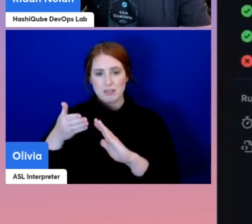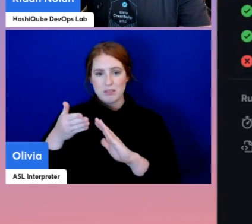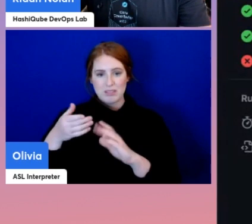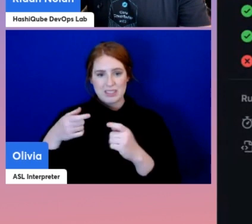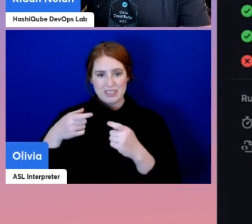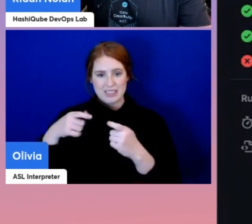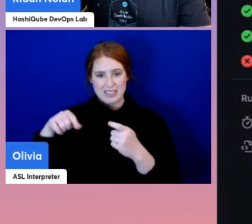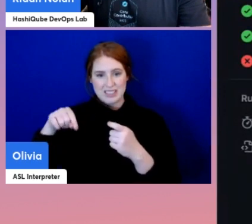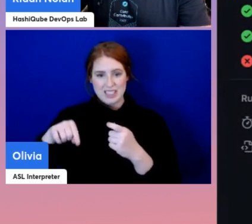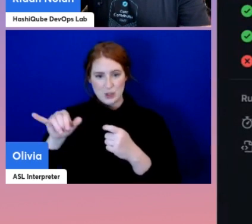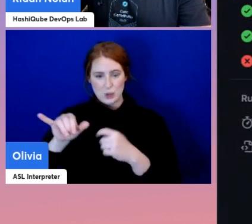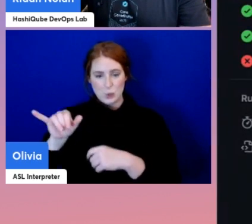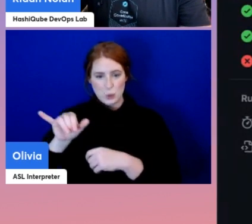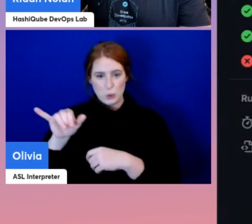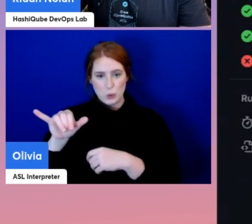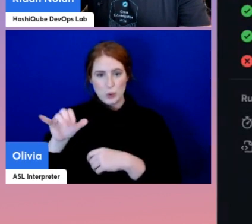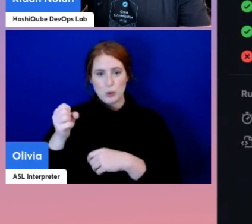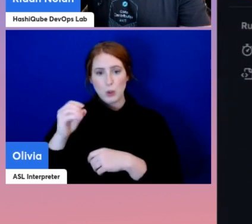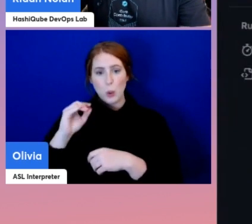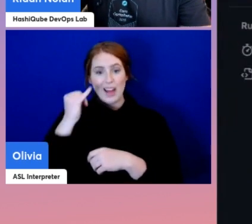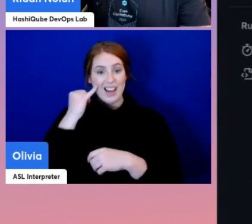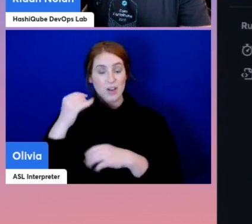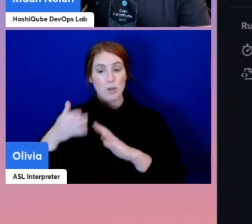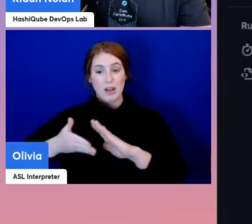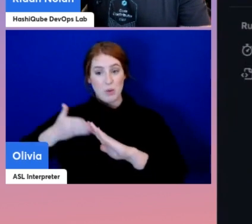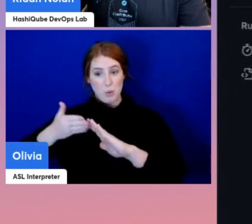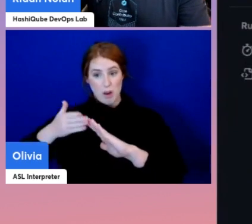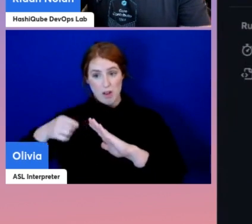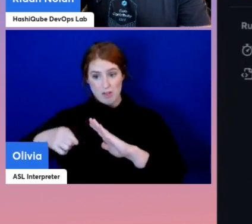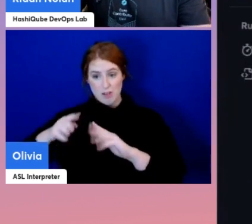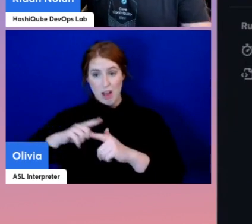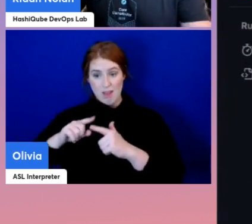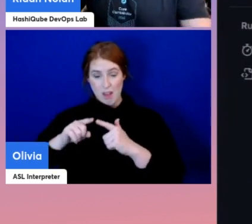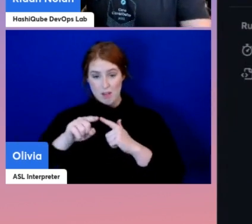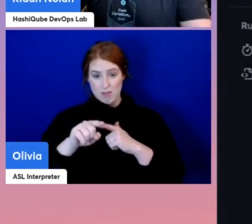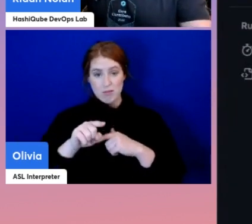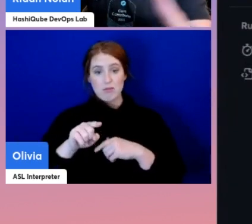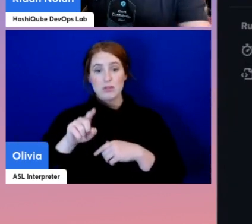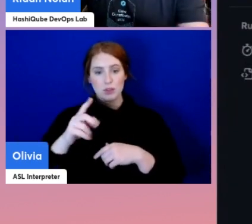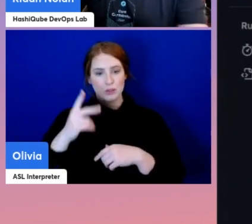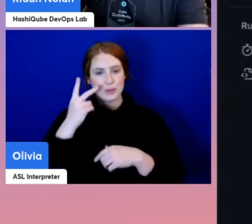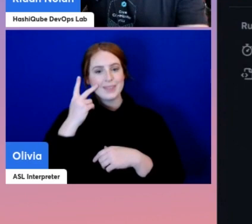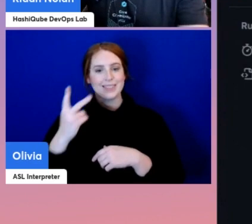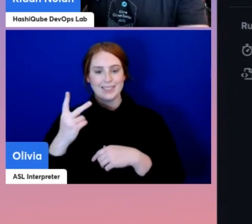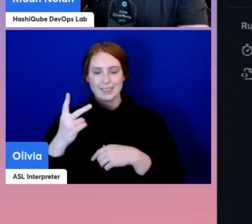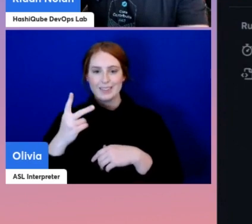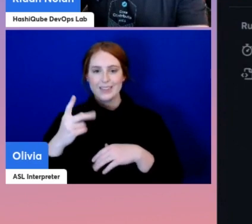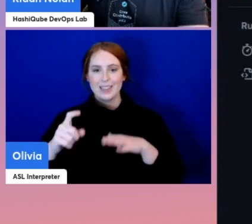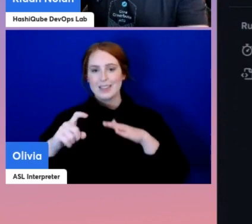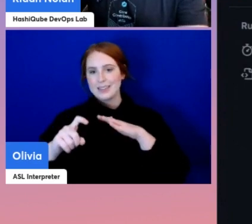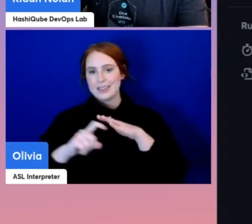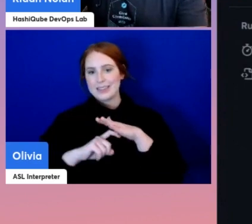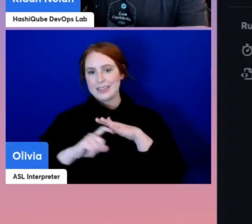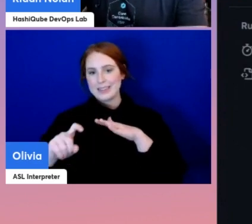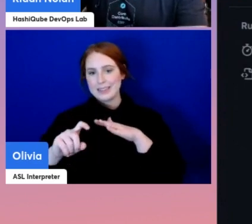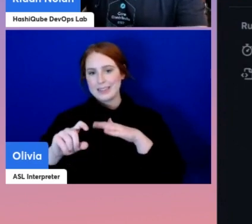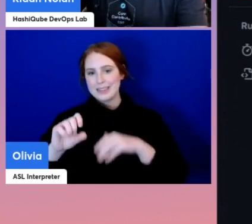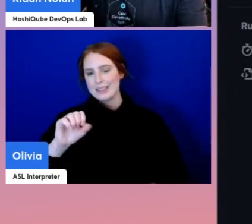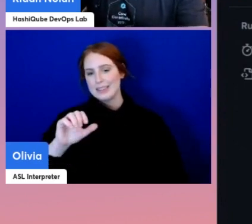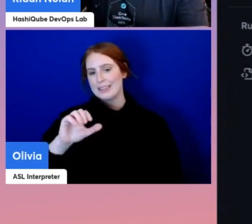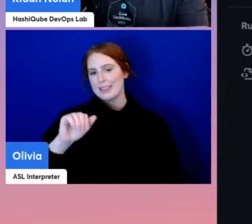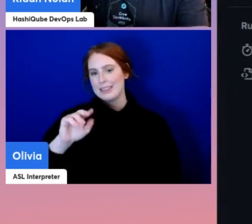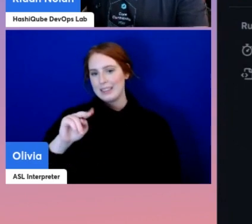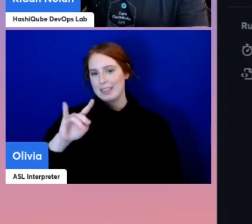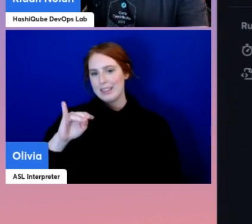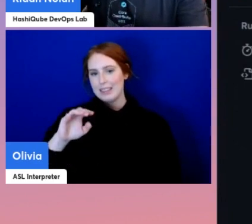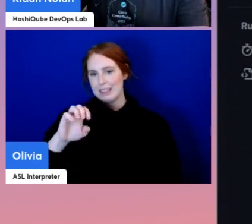run.sh and we go over here, then you can see that it is scanning our, it's running our pre-commit